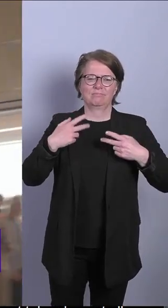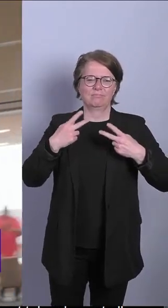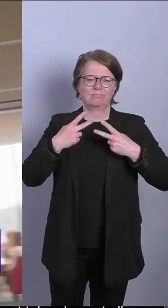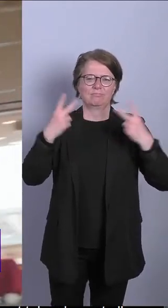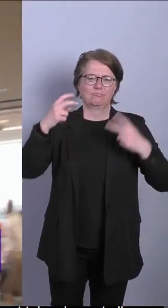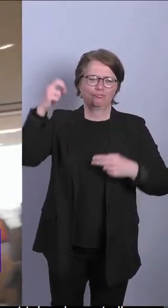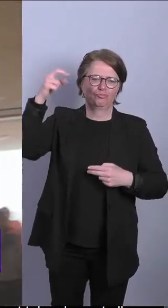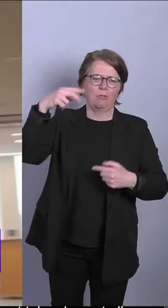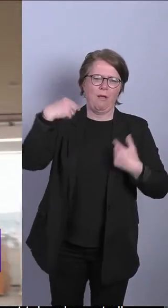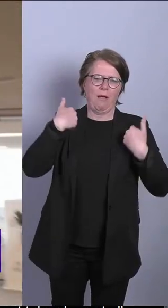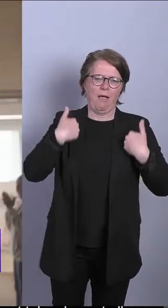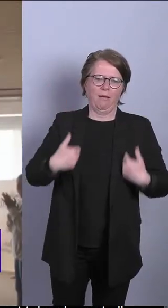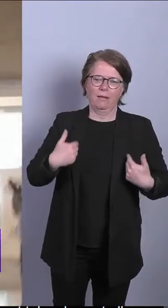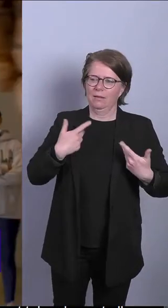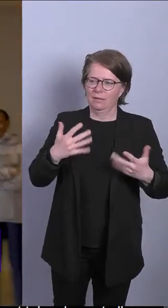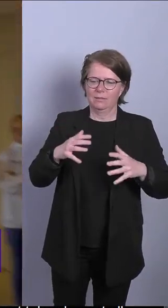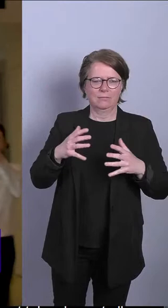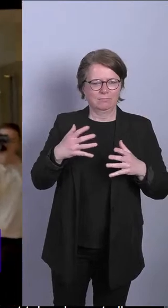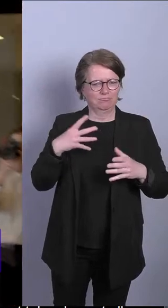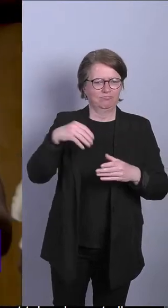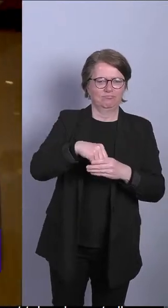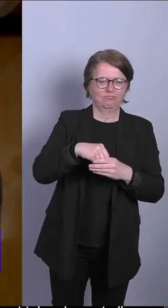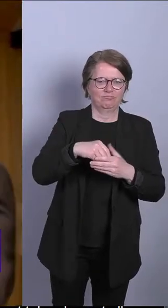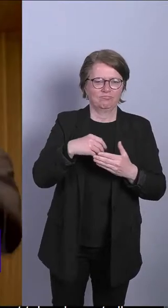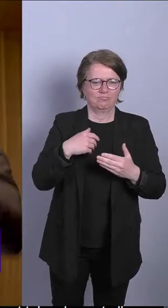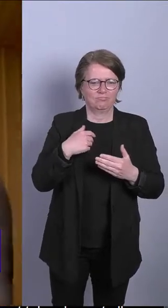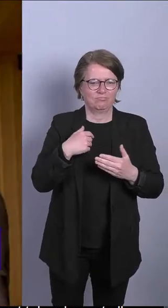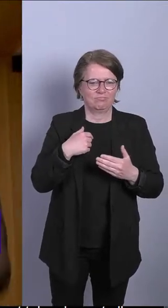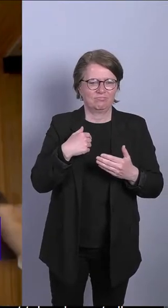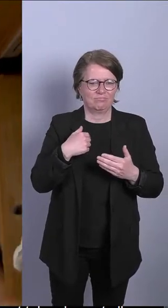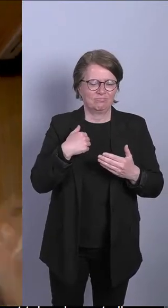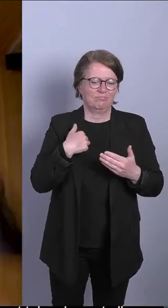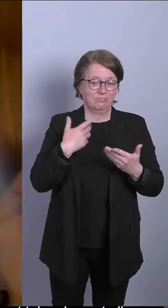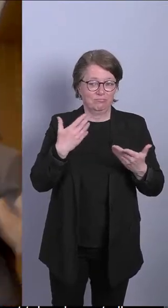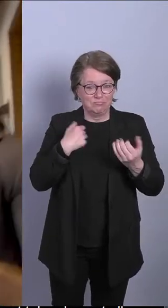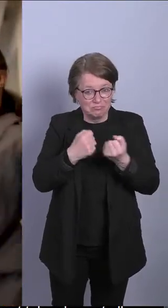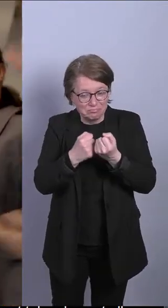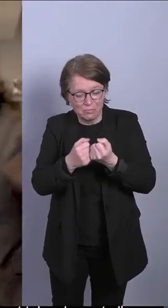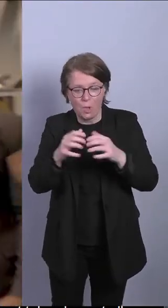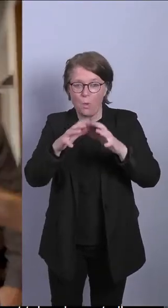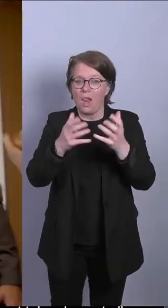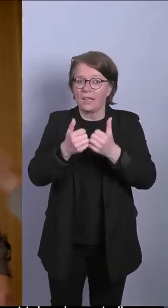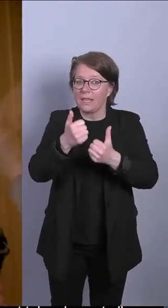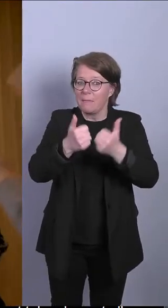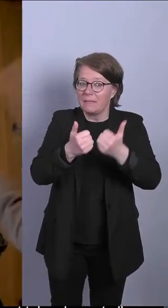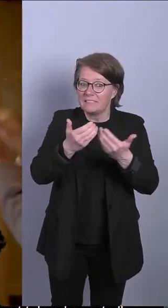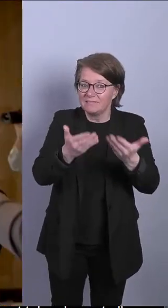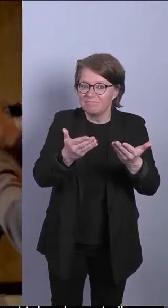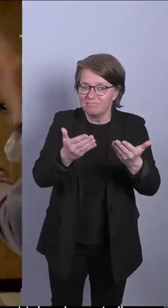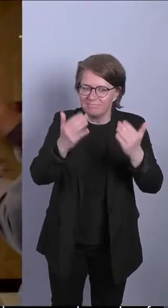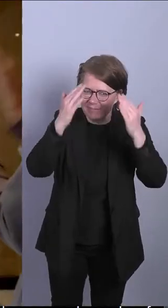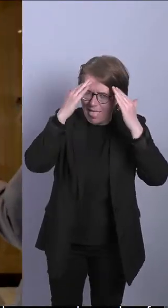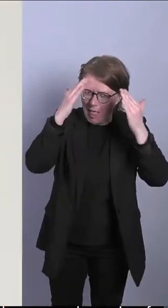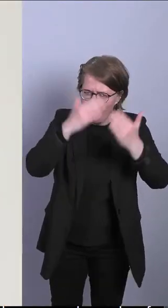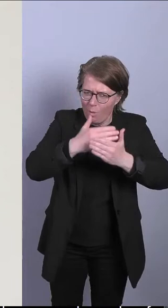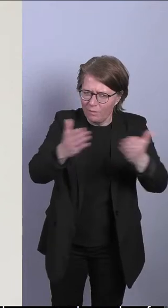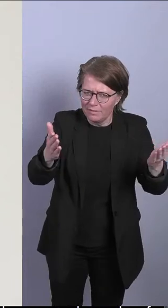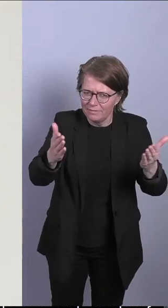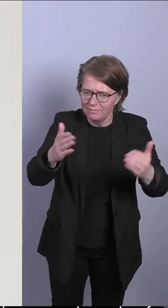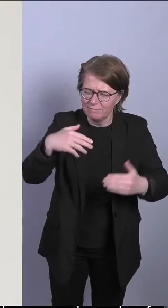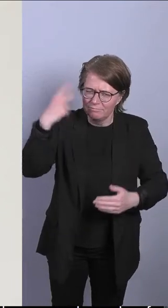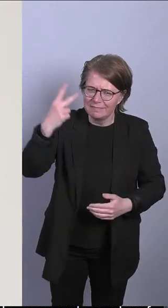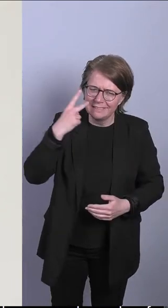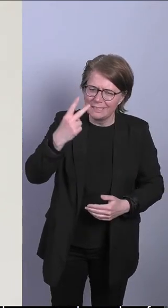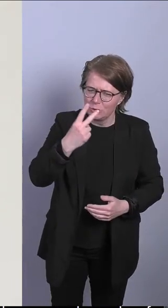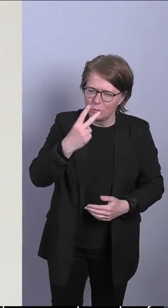shout out to all the workers who are volunteering at the upcoming Special Olympics World Games 2023 in Berlin. I cannot wait